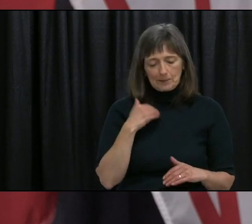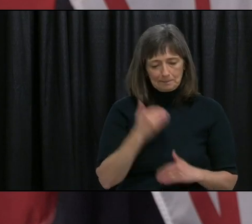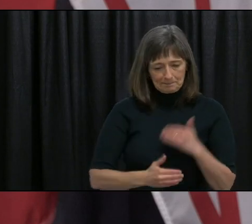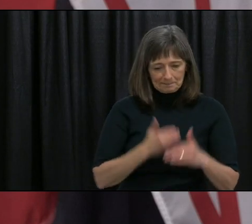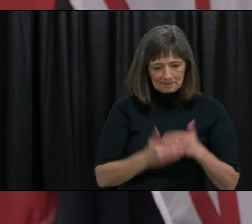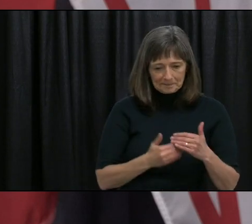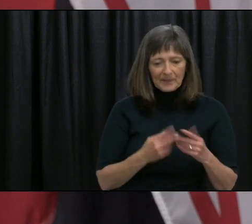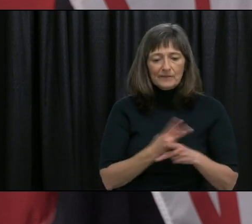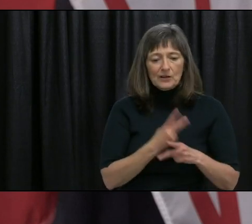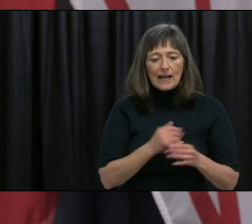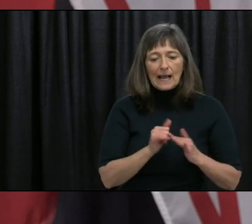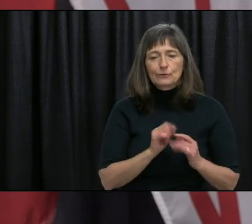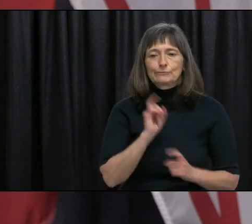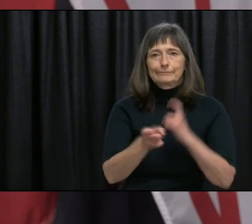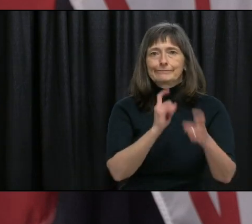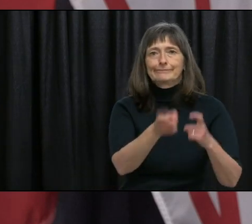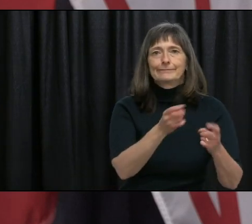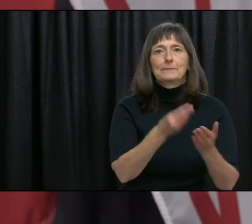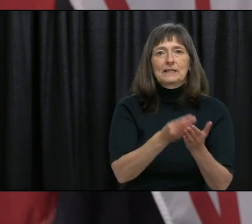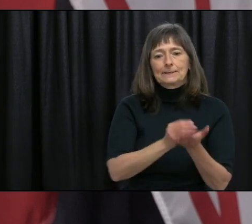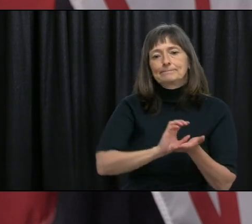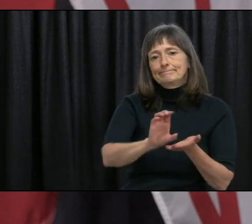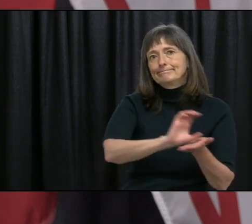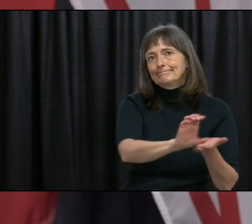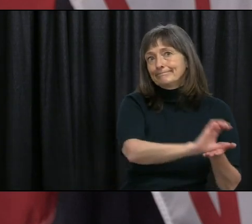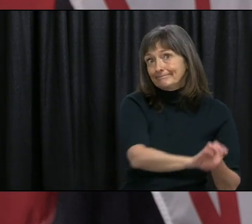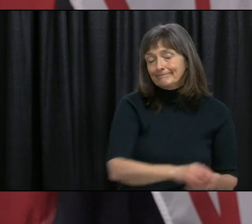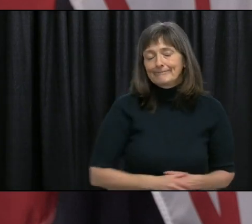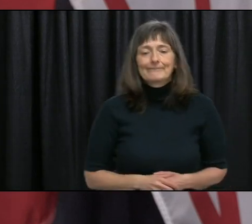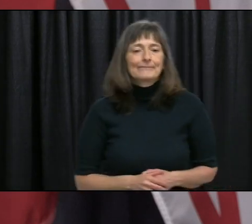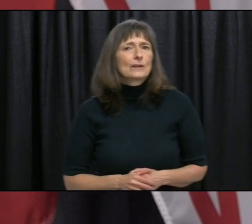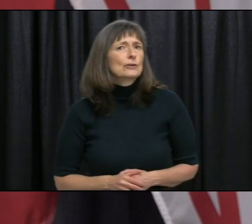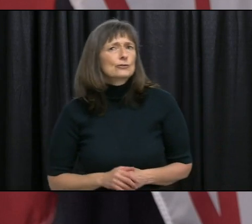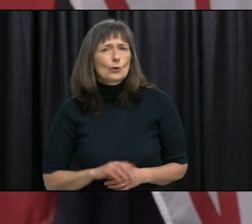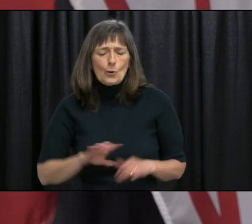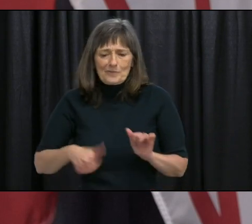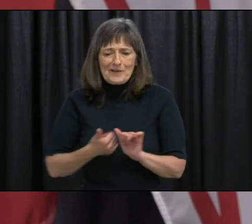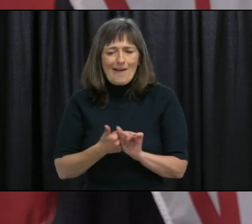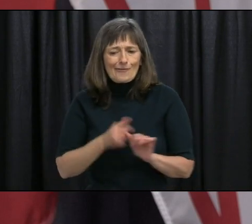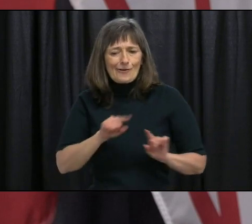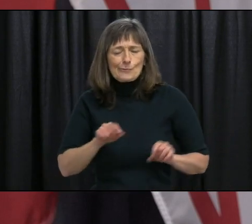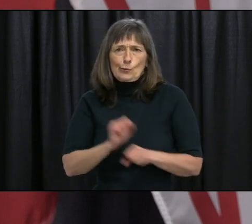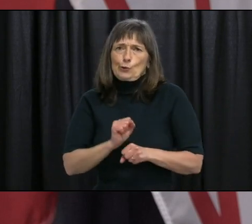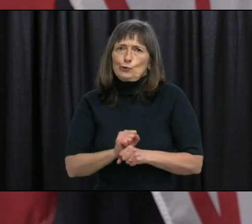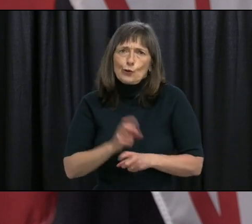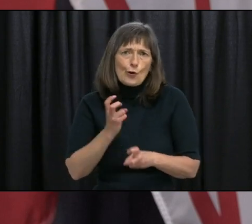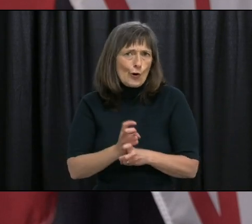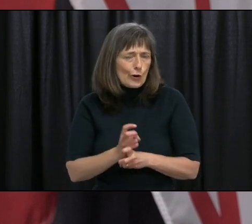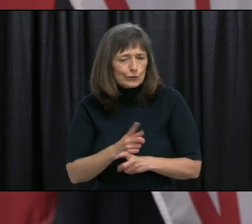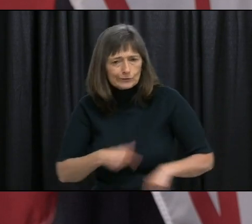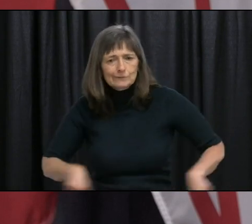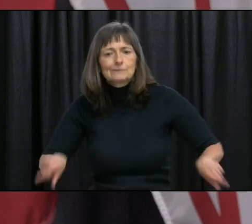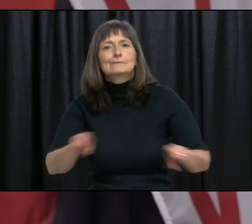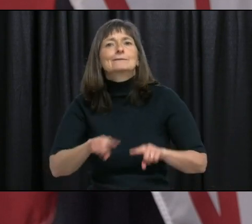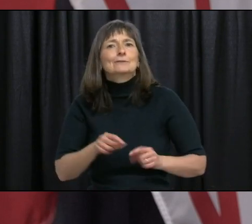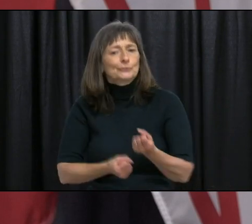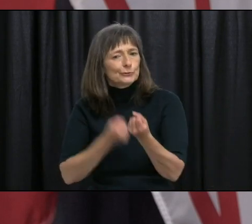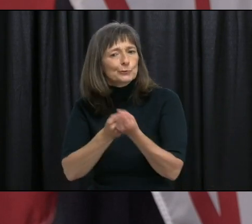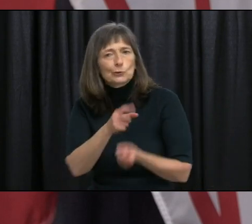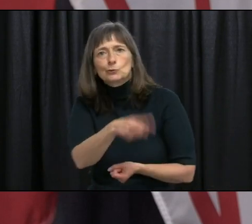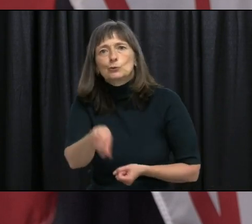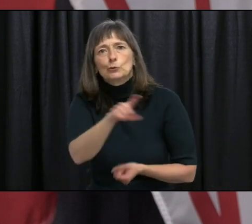getting the money into that industry. So there's lots of great work happening behind the scenes in our province to support and guide you through this